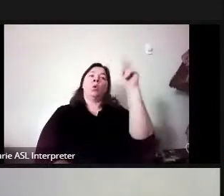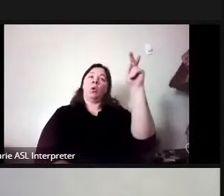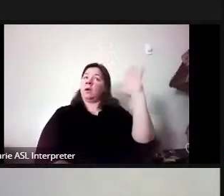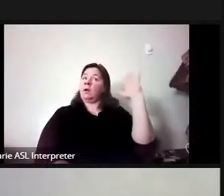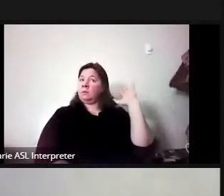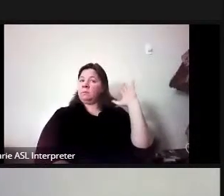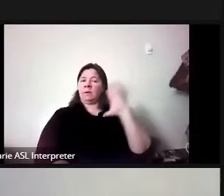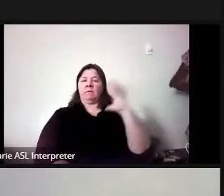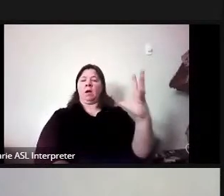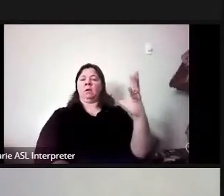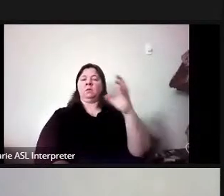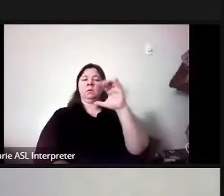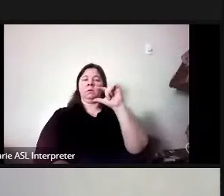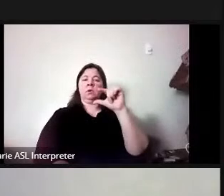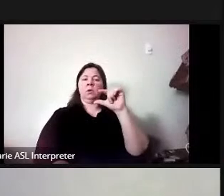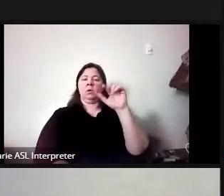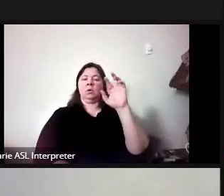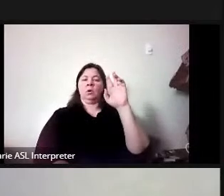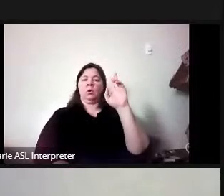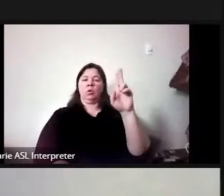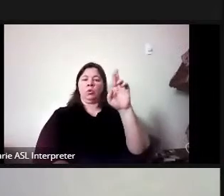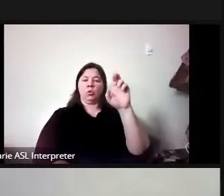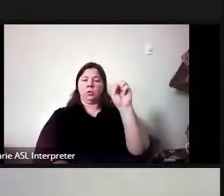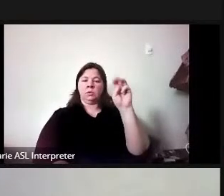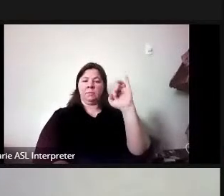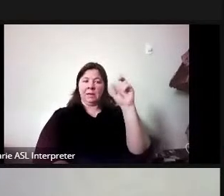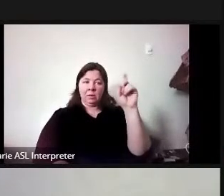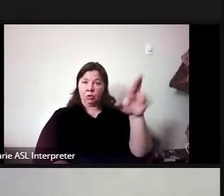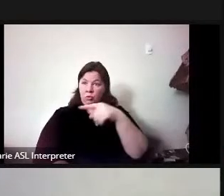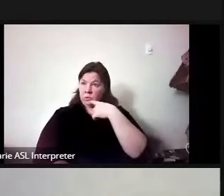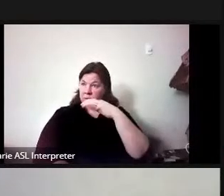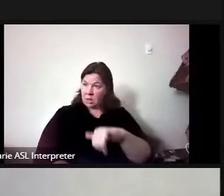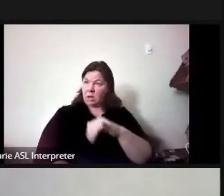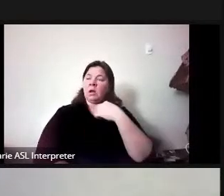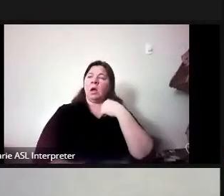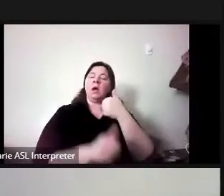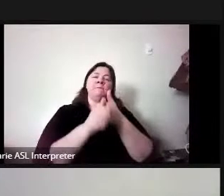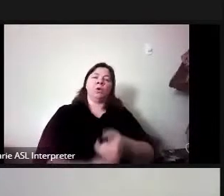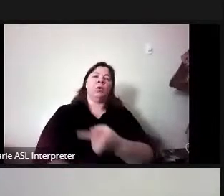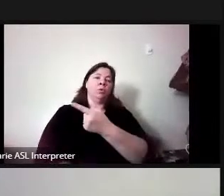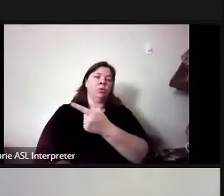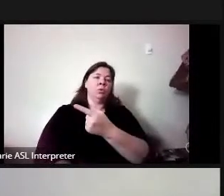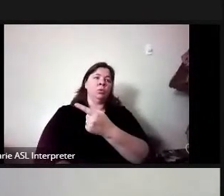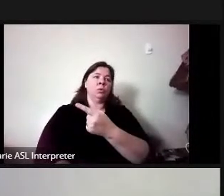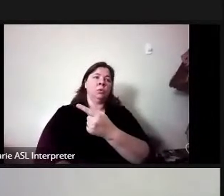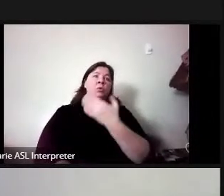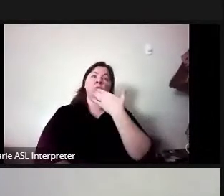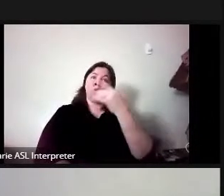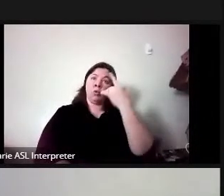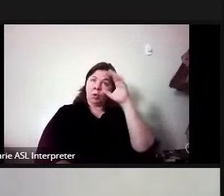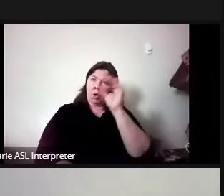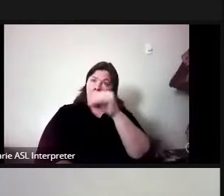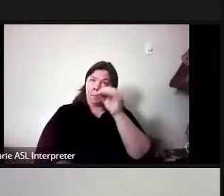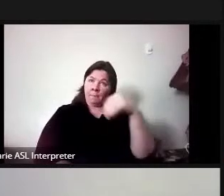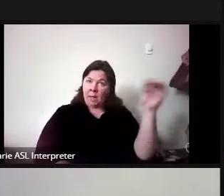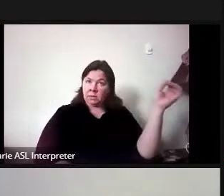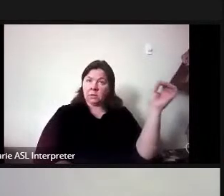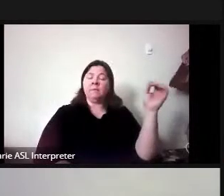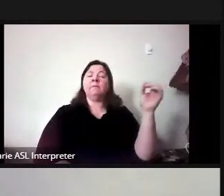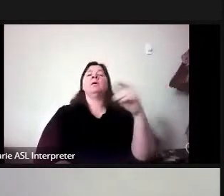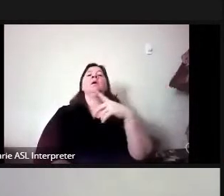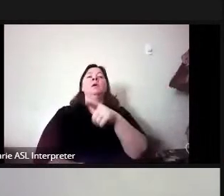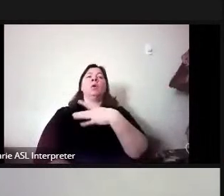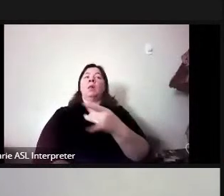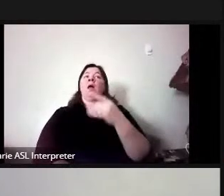GURSMINDER, done. I'll not do this thing. If you're saying, that's good. I told him that's good for Onpassive. So he